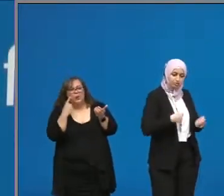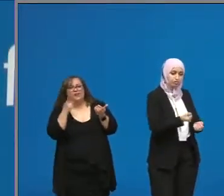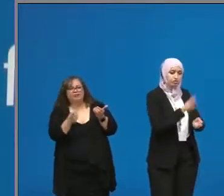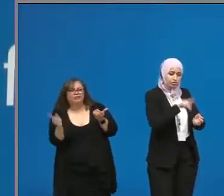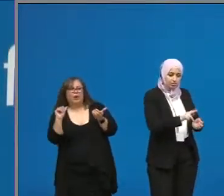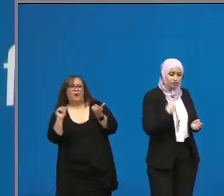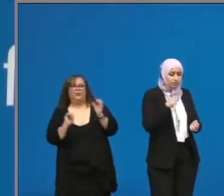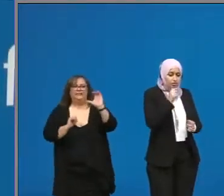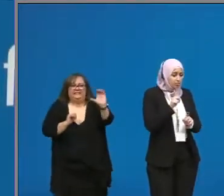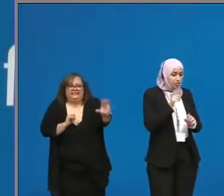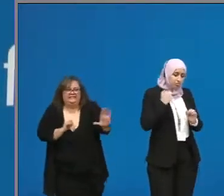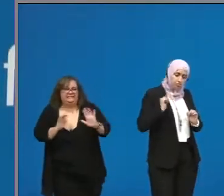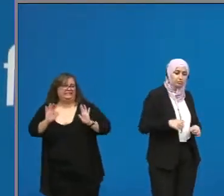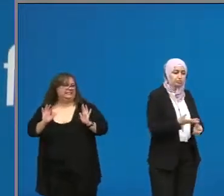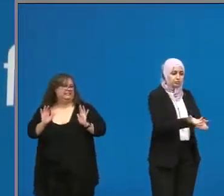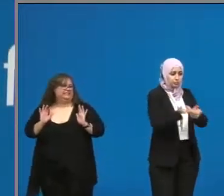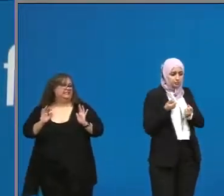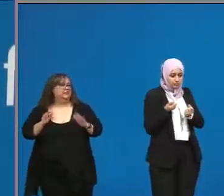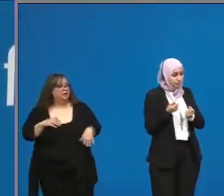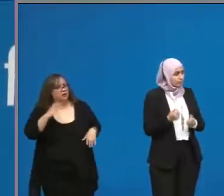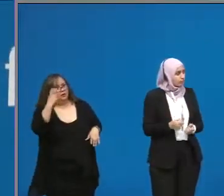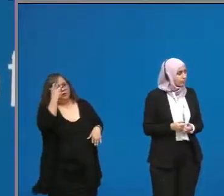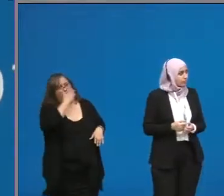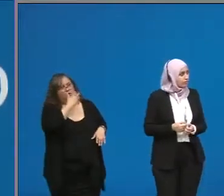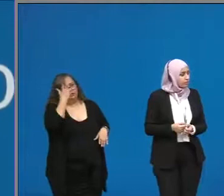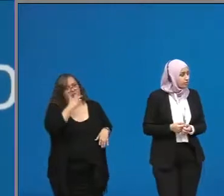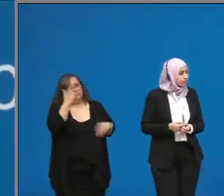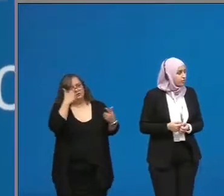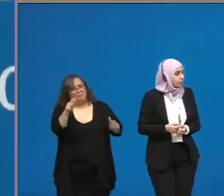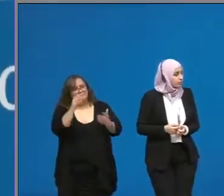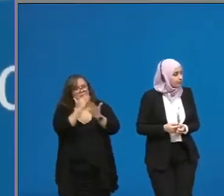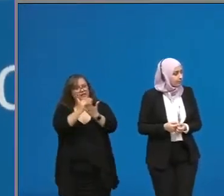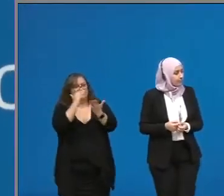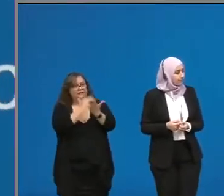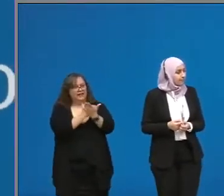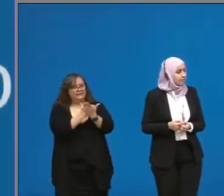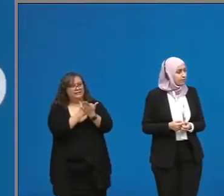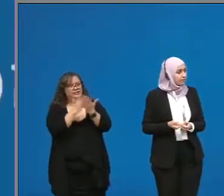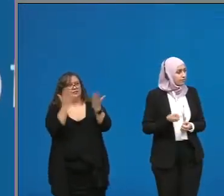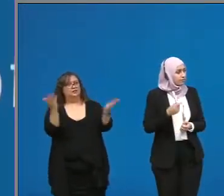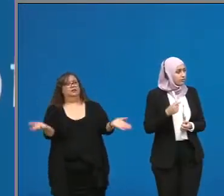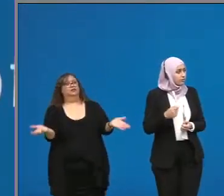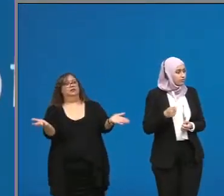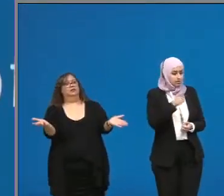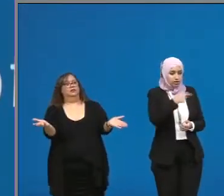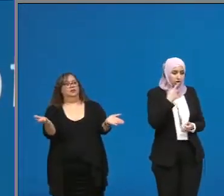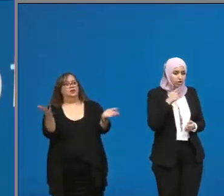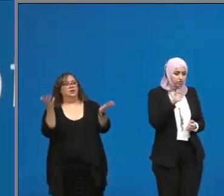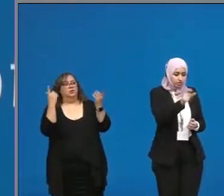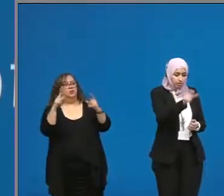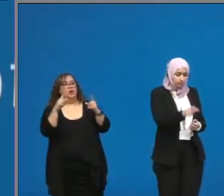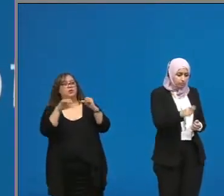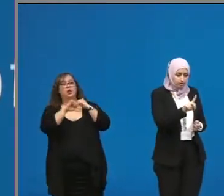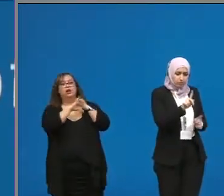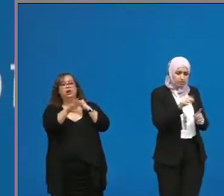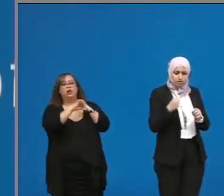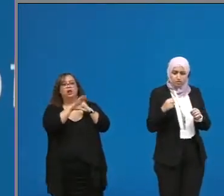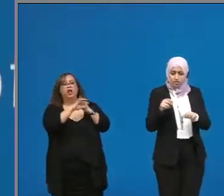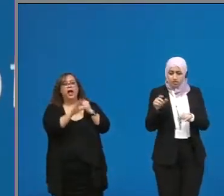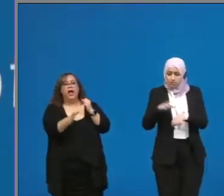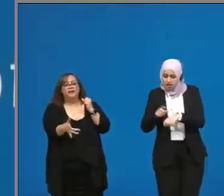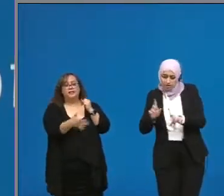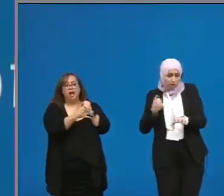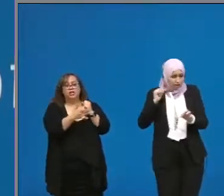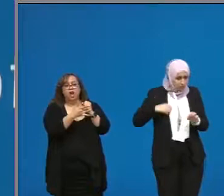with arthritis. And I think we've got a big lesson to learn from this, because when we start to badge technology as assistive